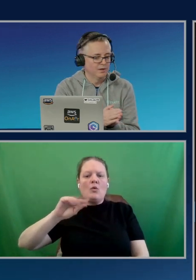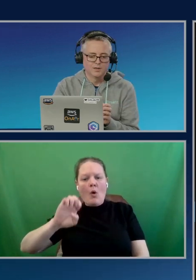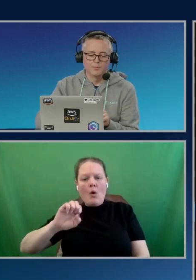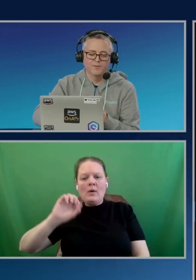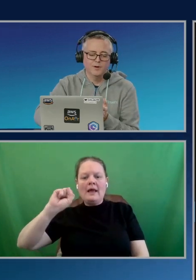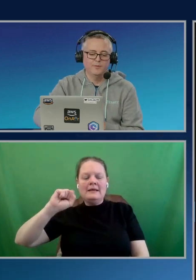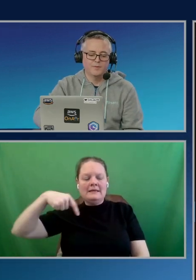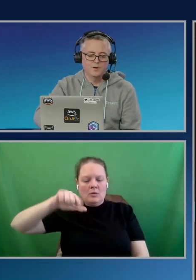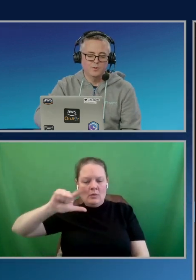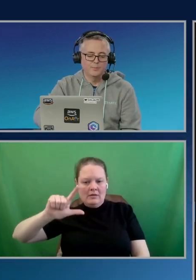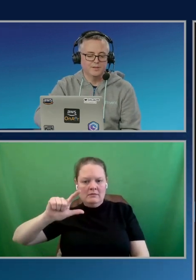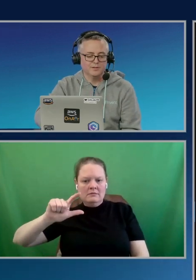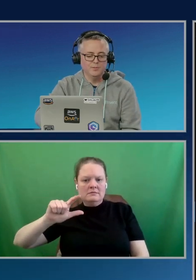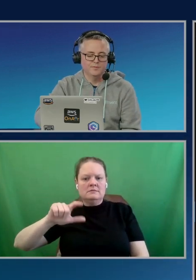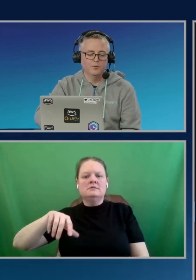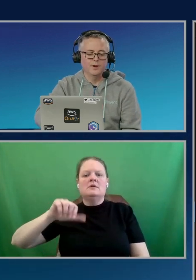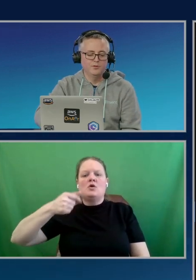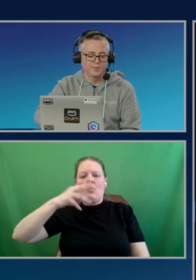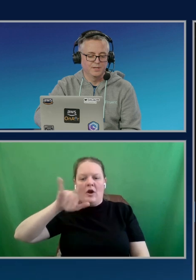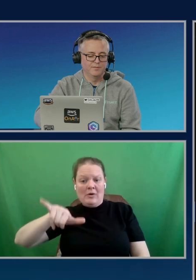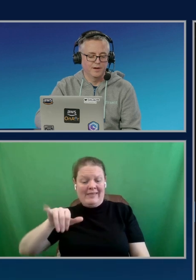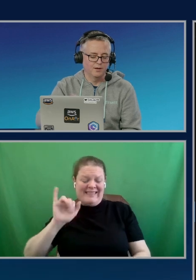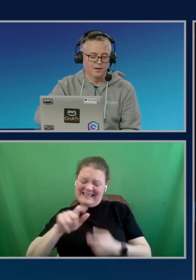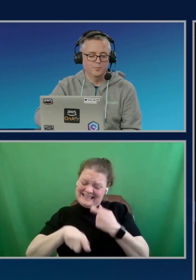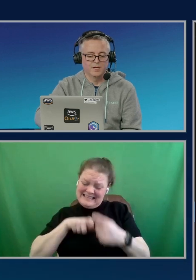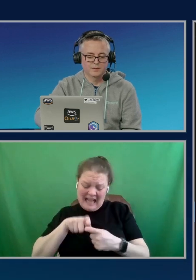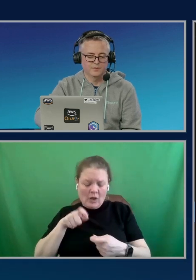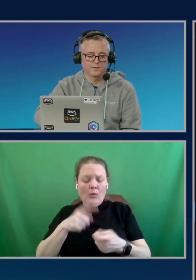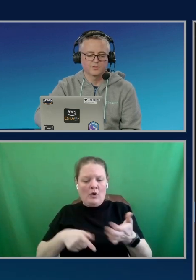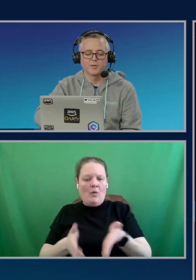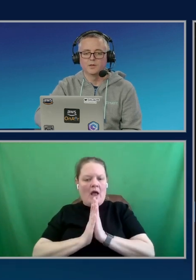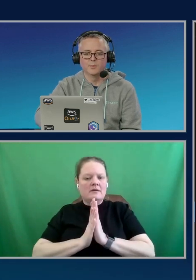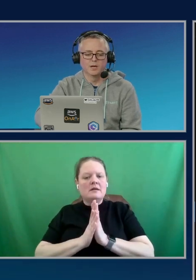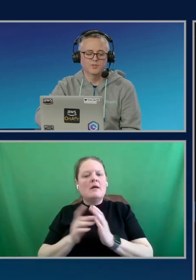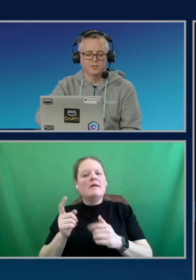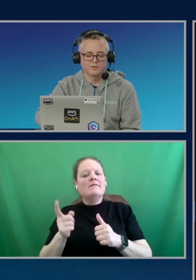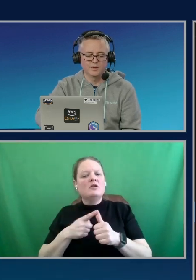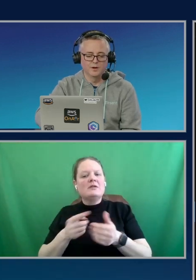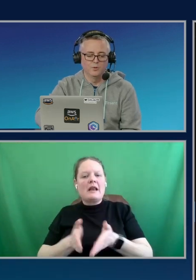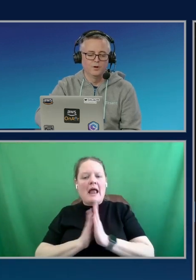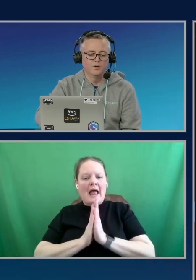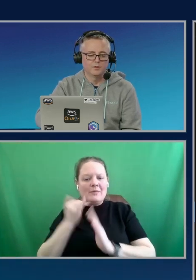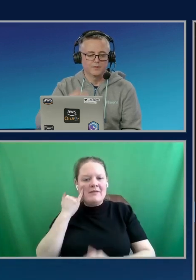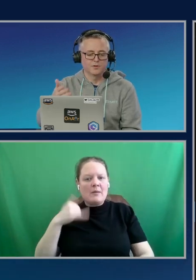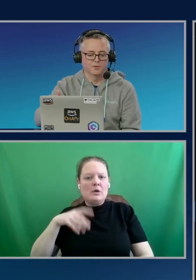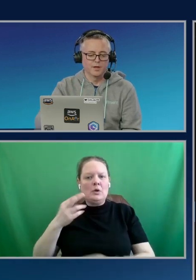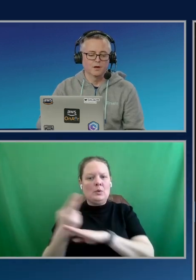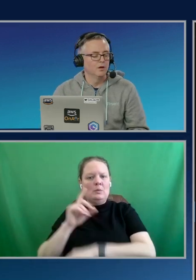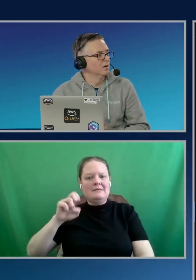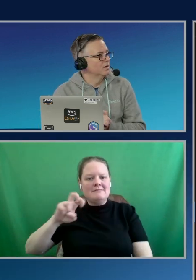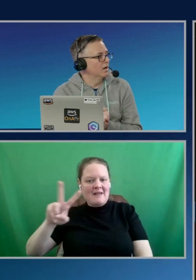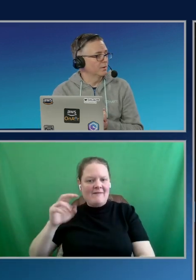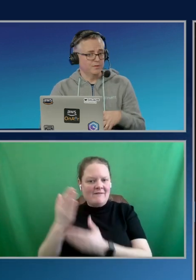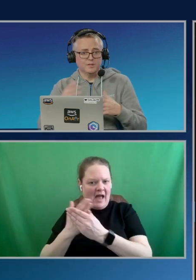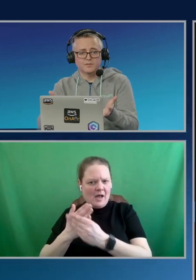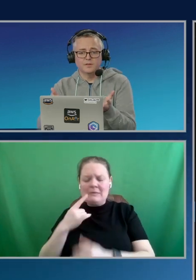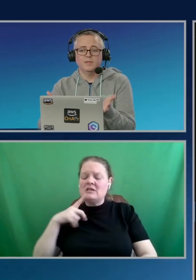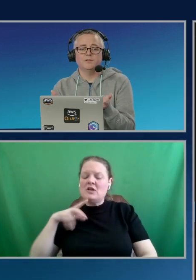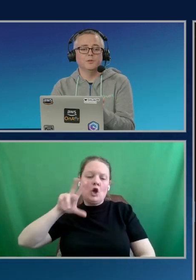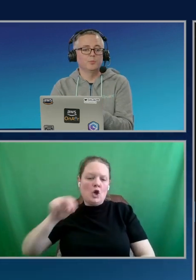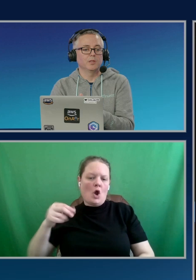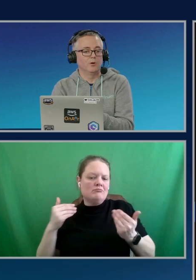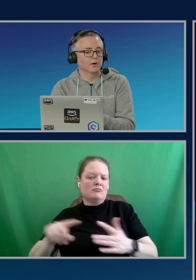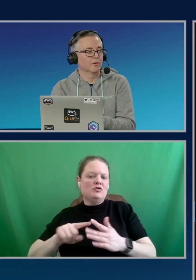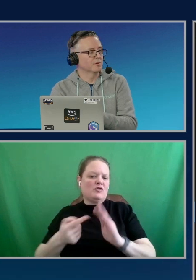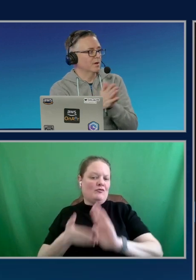asking. Before I do that, though, it's asking me if I want to use my dev file. I'll come back to this and explain it in a minute. I'm just going to say no to get this running. Because this does,